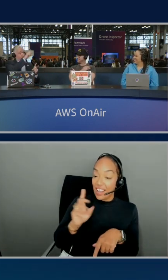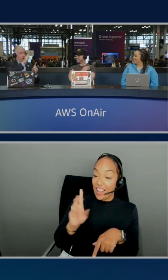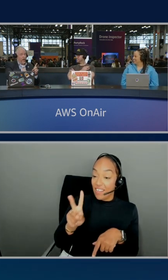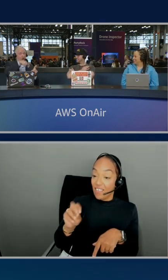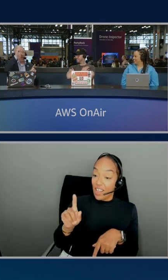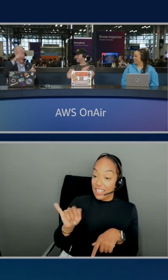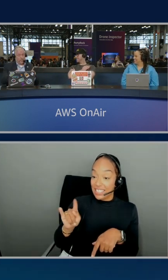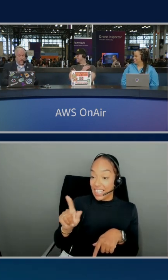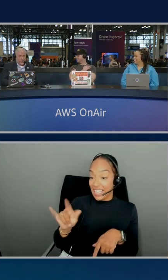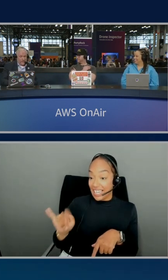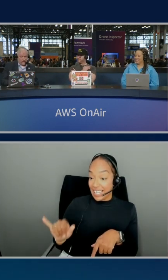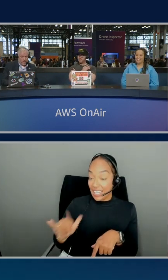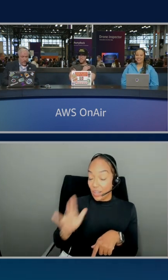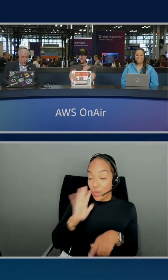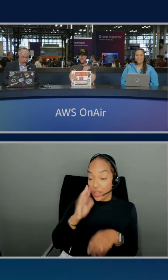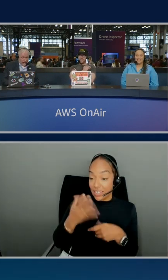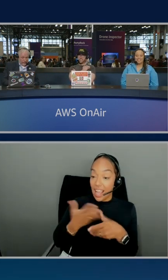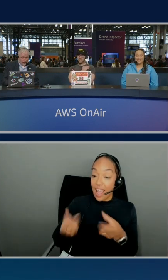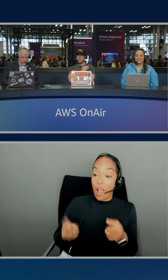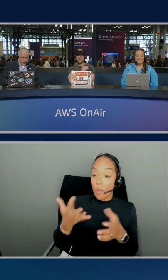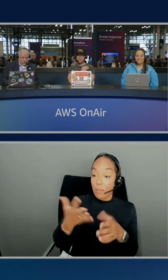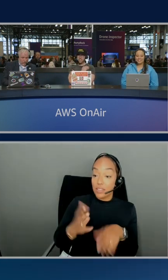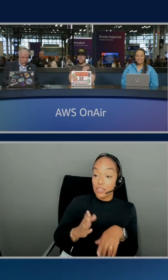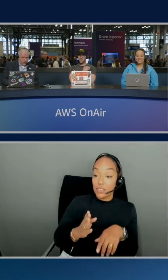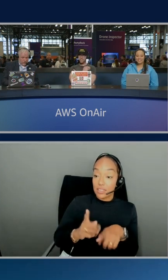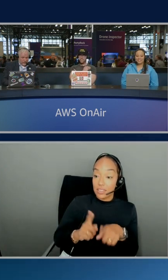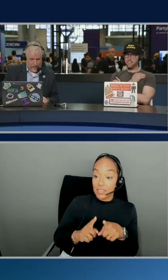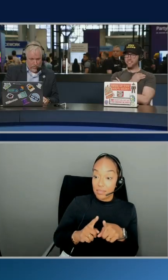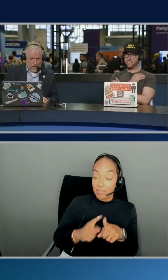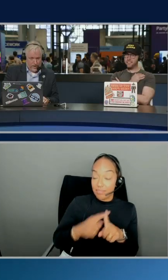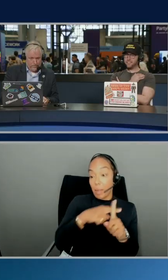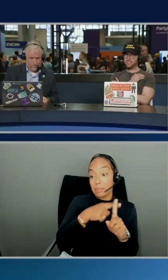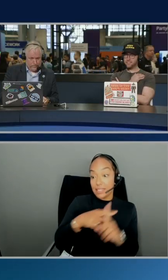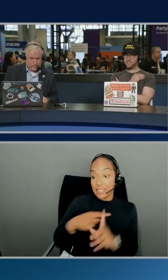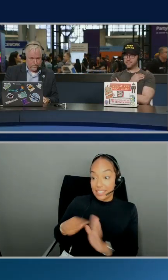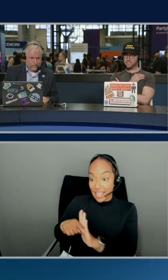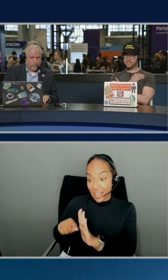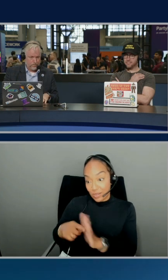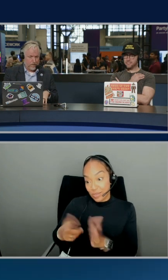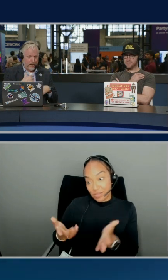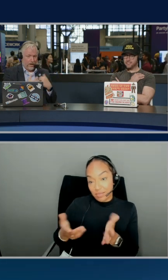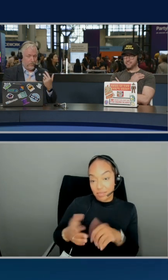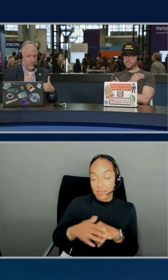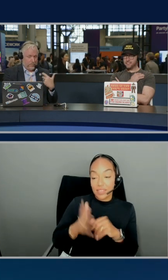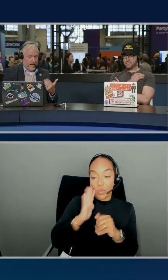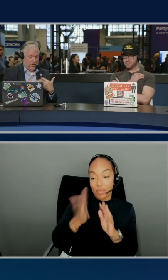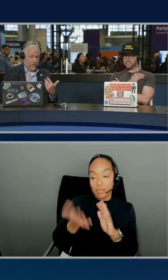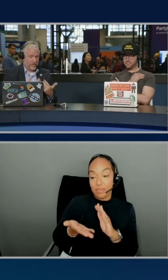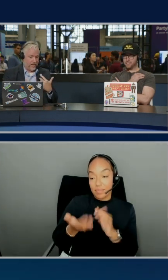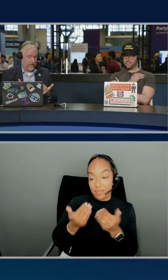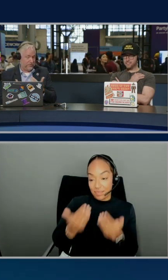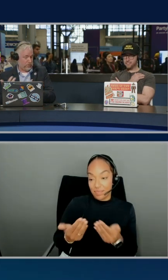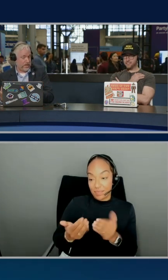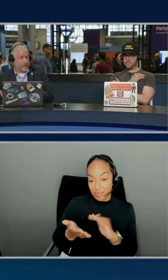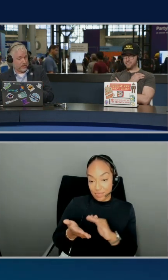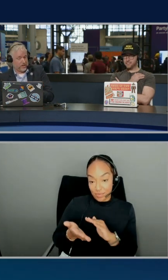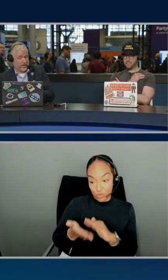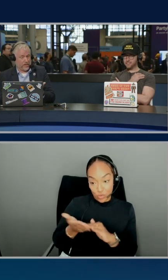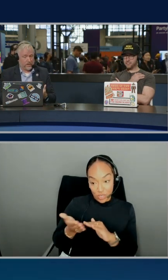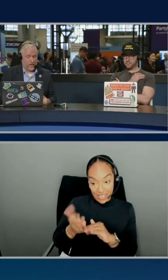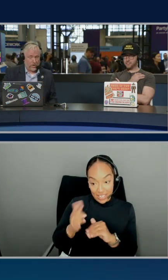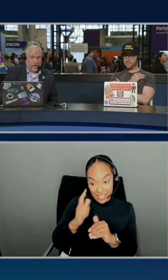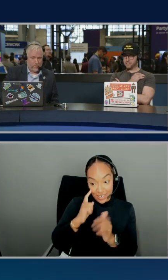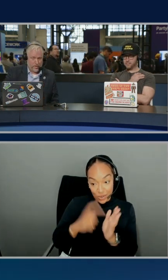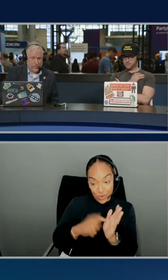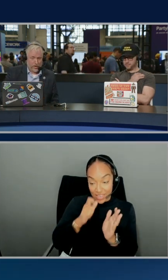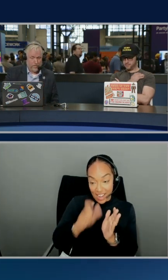this, how much ups and downs do I have? So let's go ahead and run it. Now notice I didn't have to reattach the data.